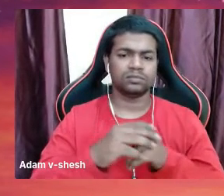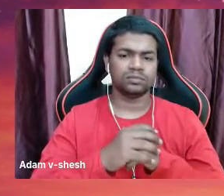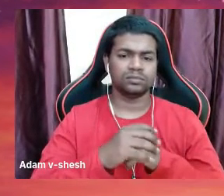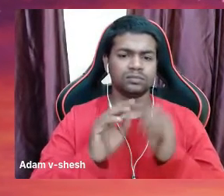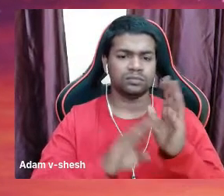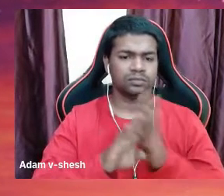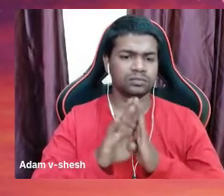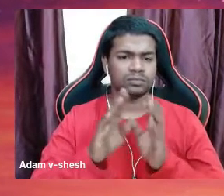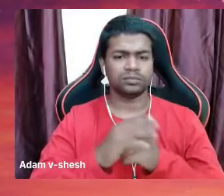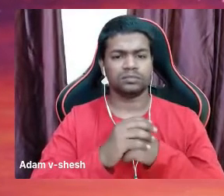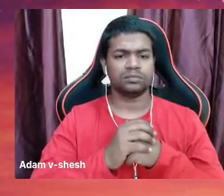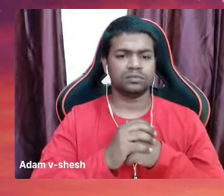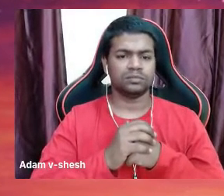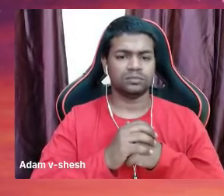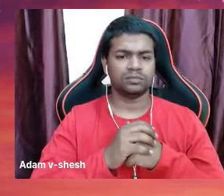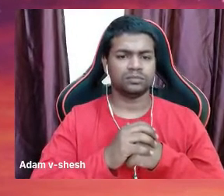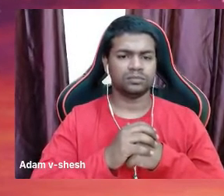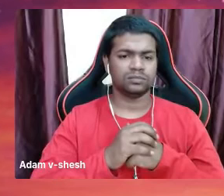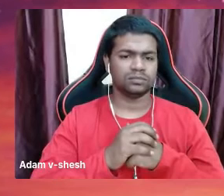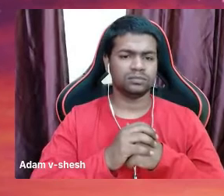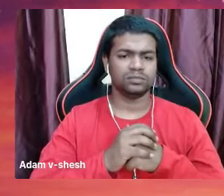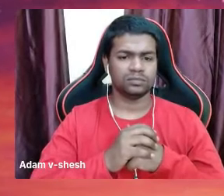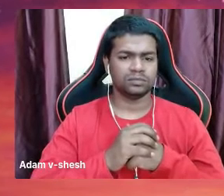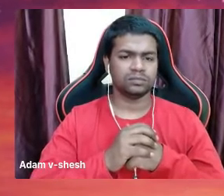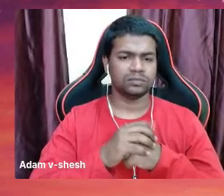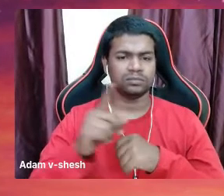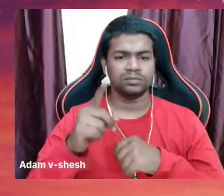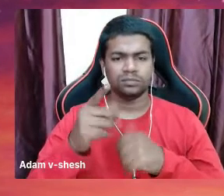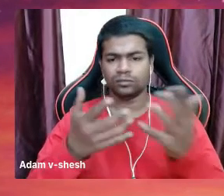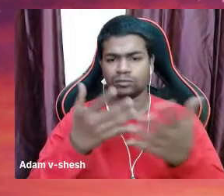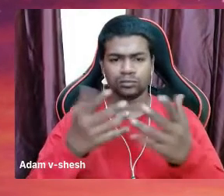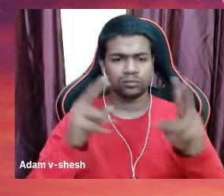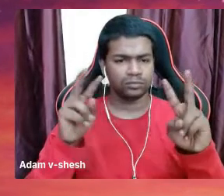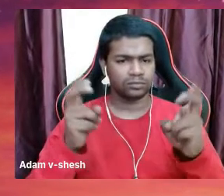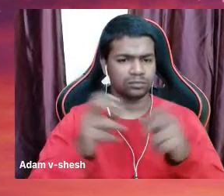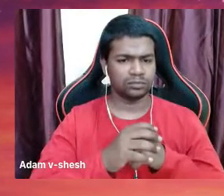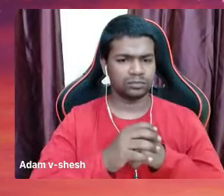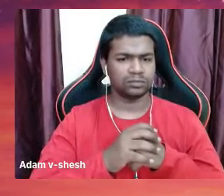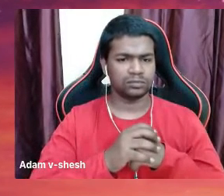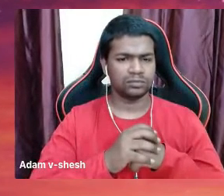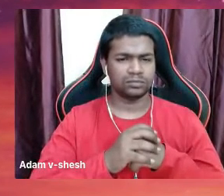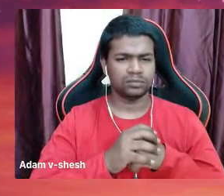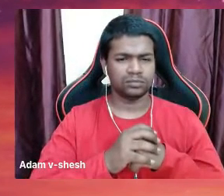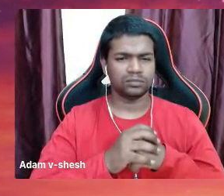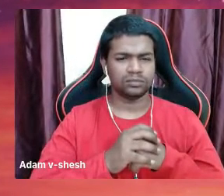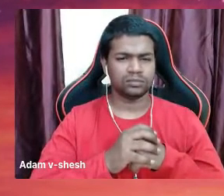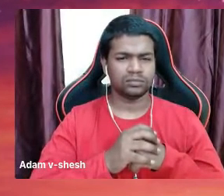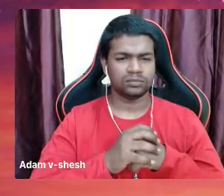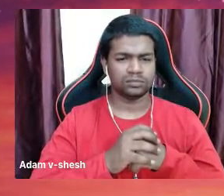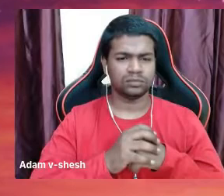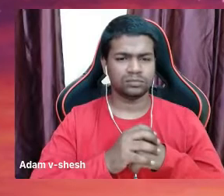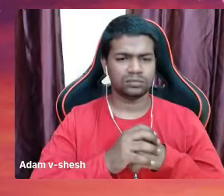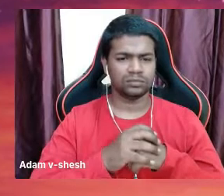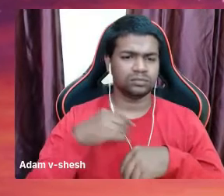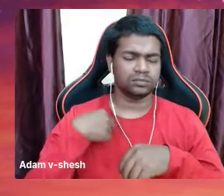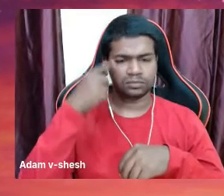improve on that? Sure. Yeah, it's a hot topic, no doubt. See, I have a provocative thought.